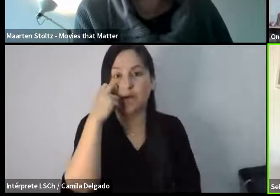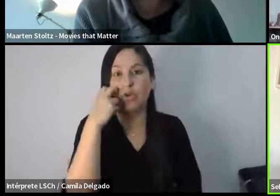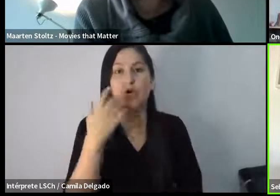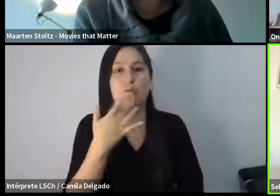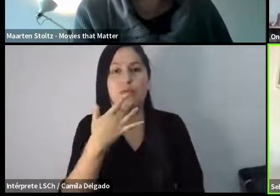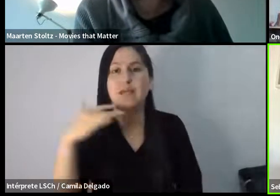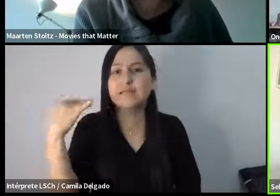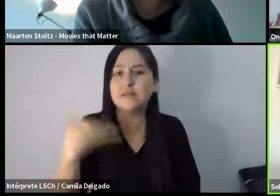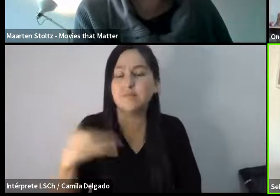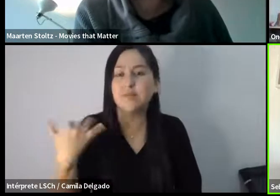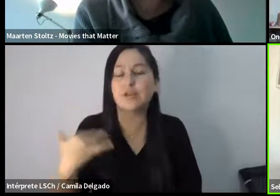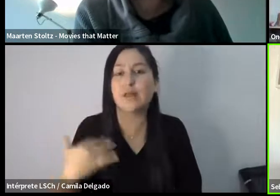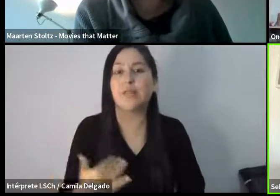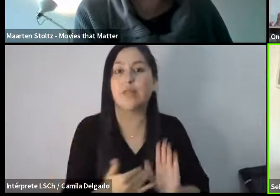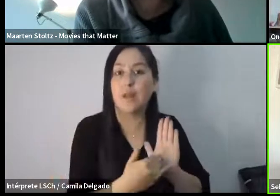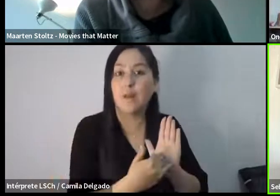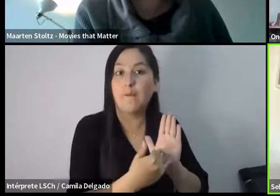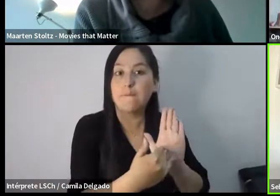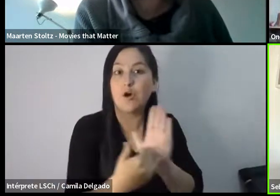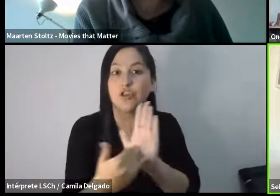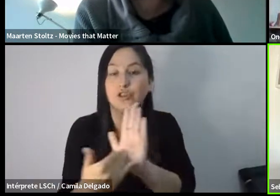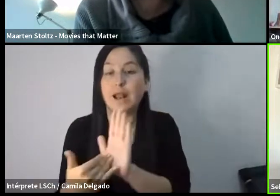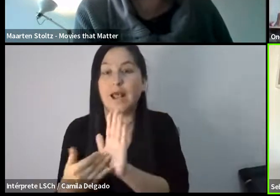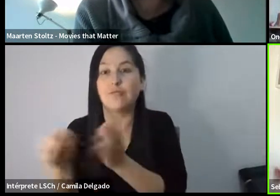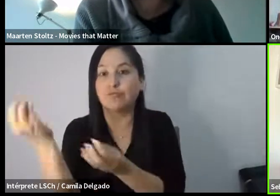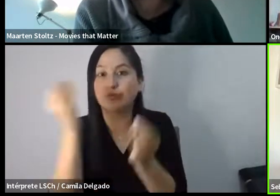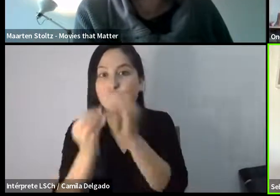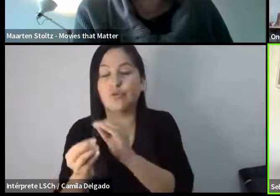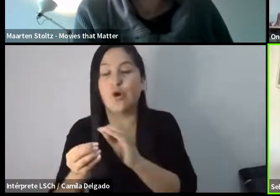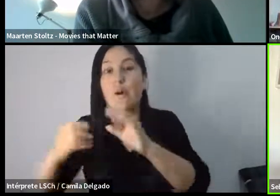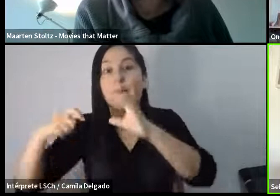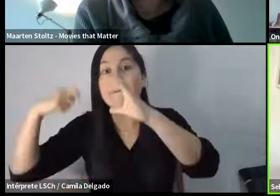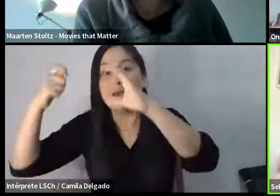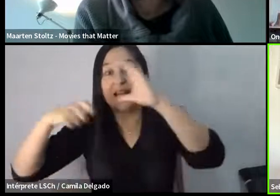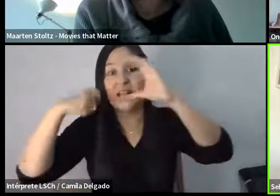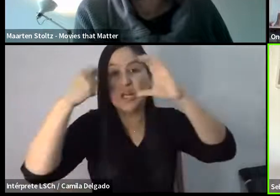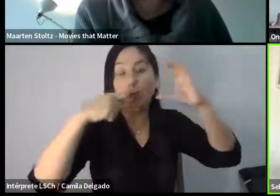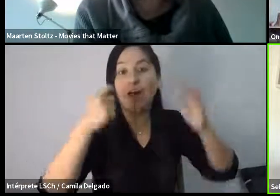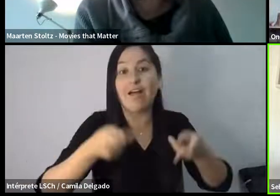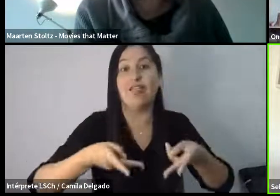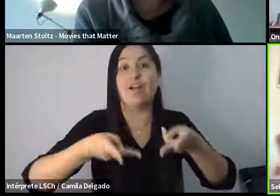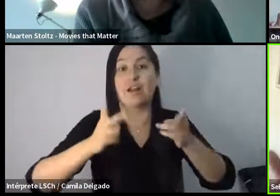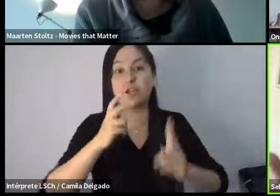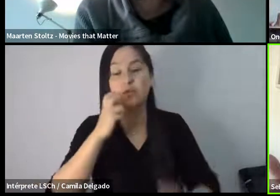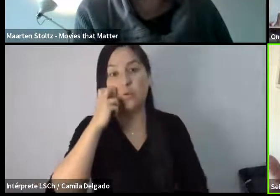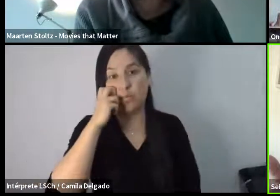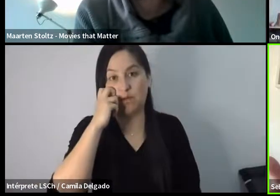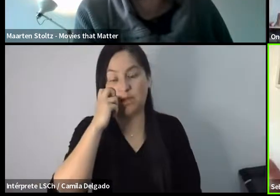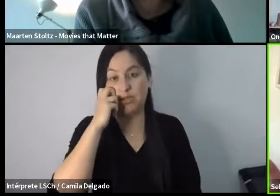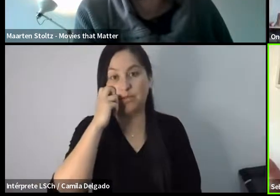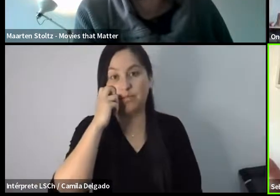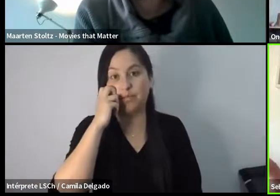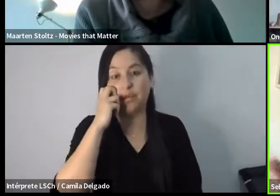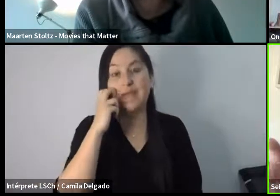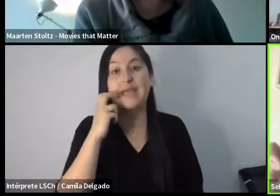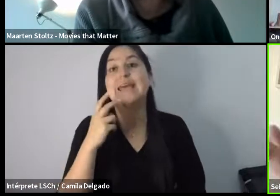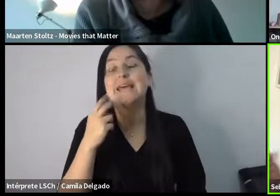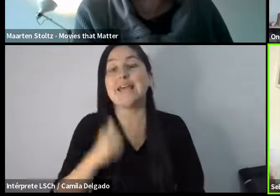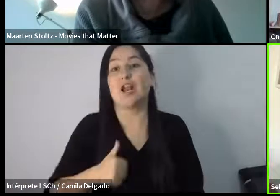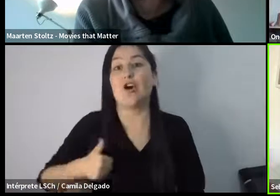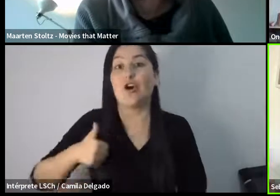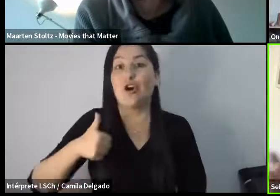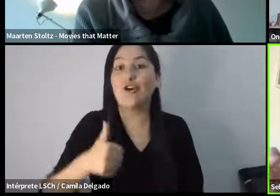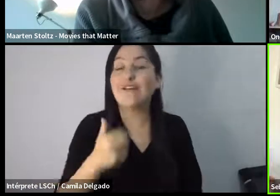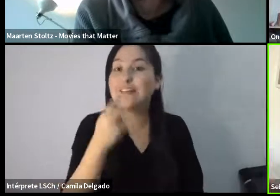sobre temáticas de derechos humanos y mostrarlas, que el mundo vea, que los jóvenes vean películas